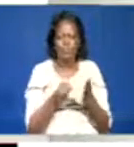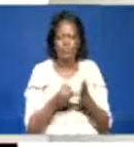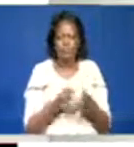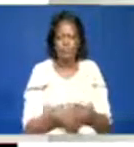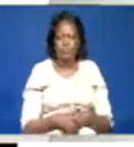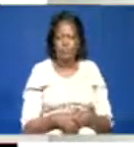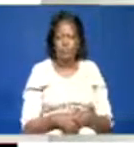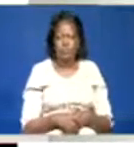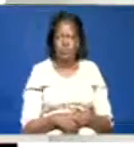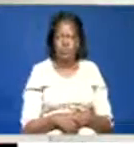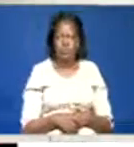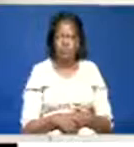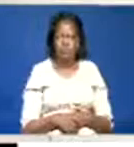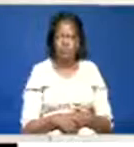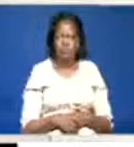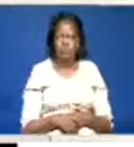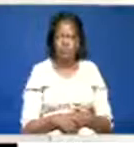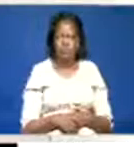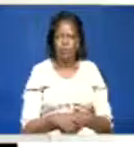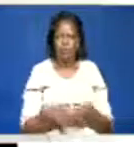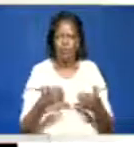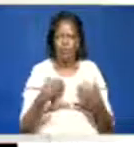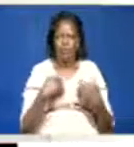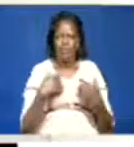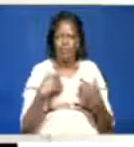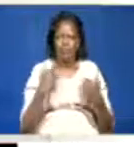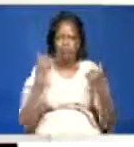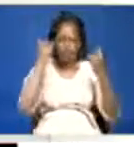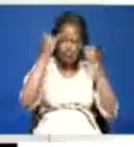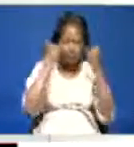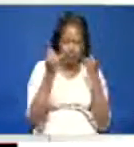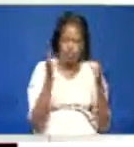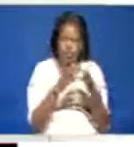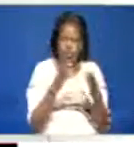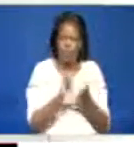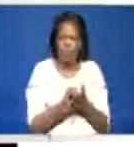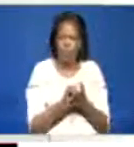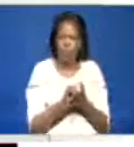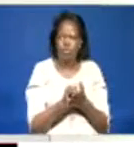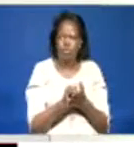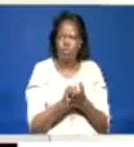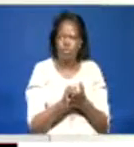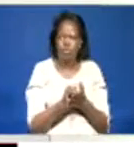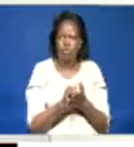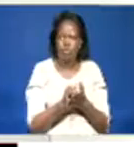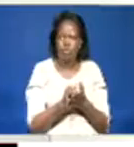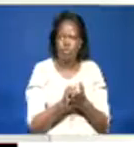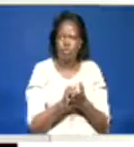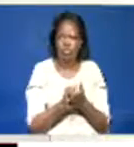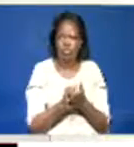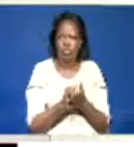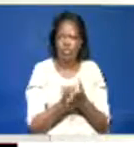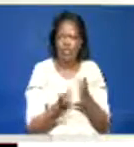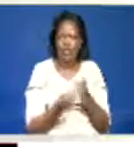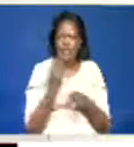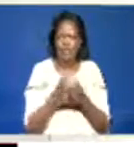There is creativity. There's a group here who want to create journalism in our schools.